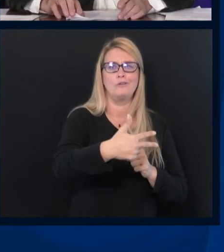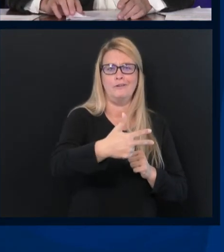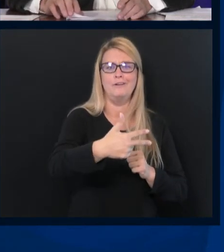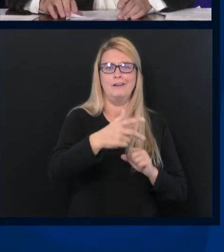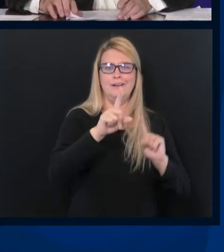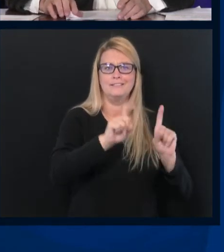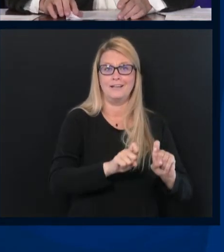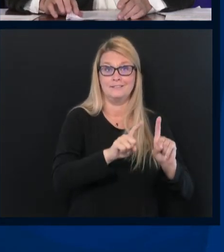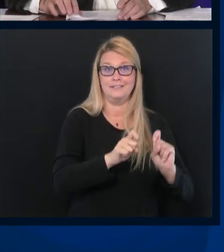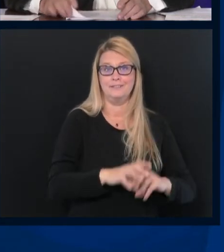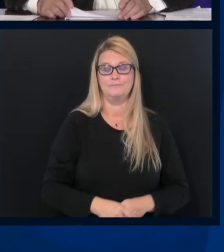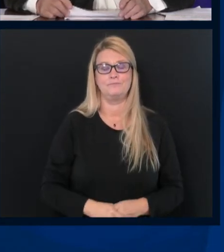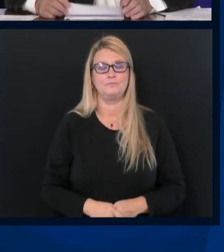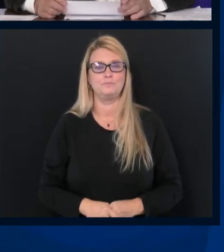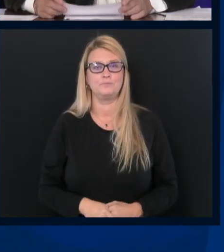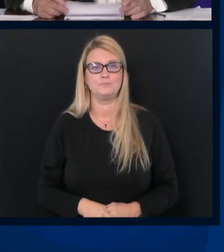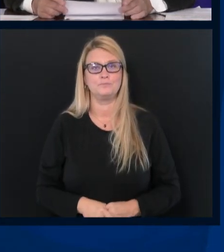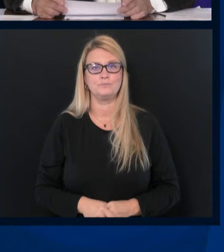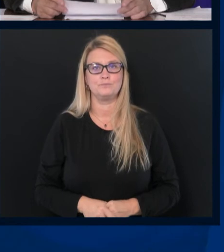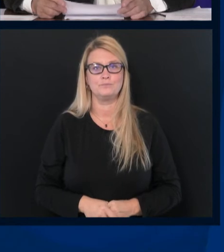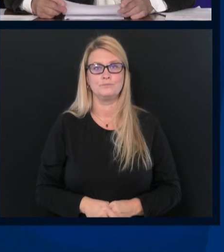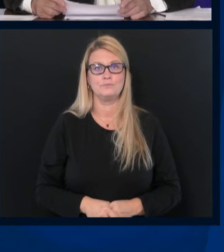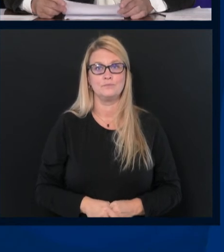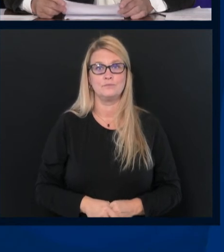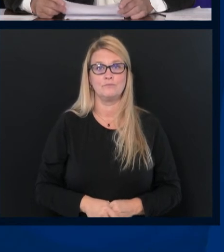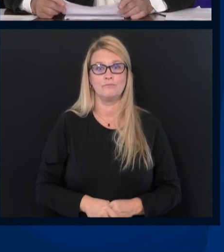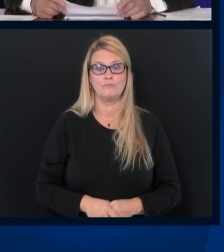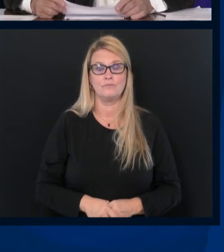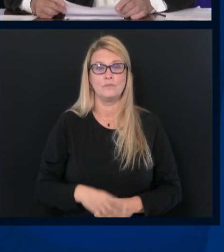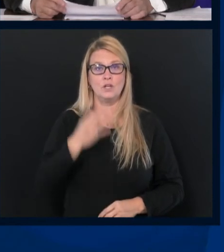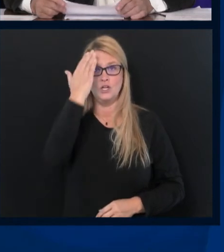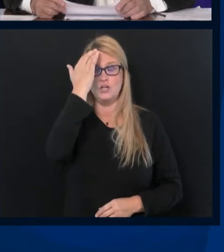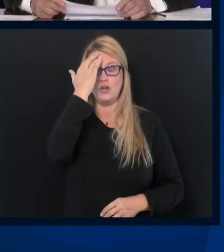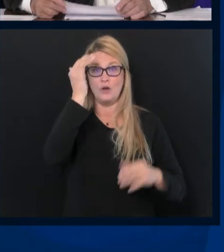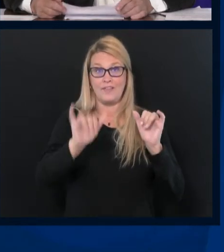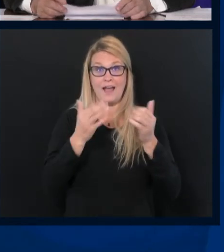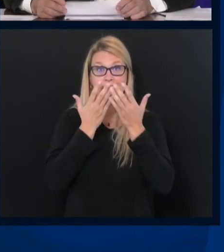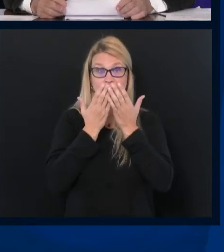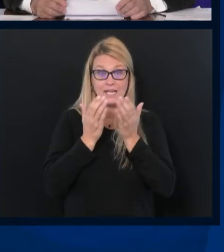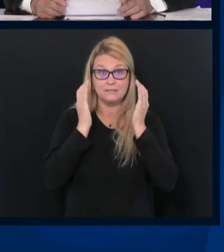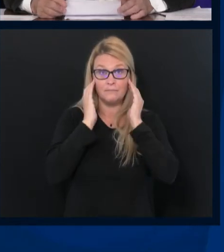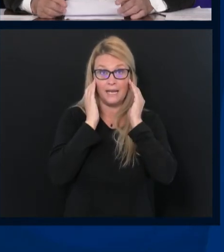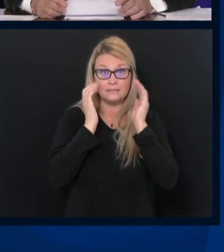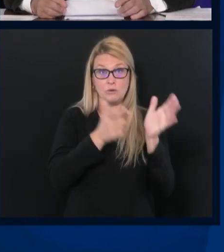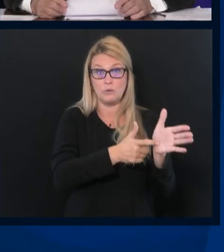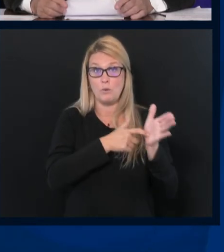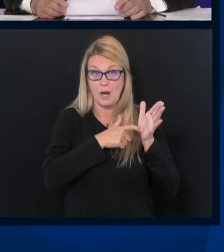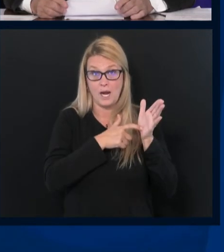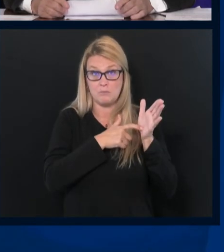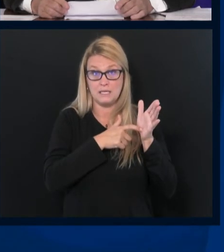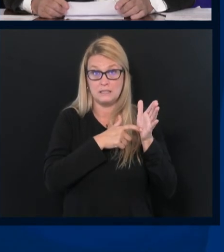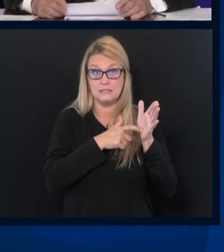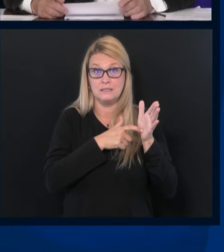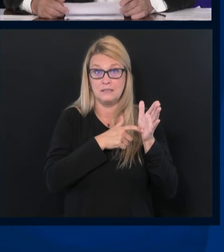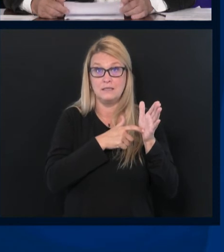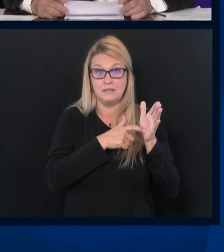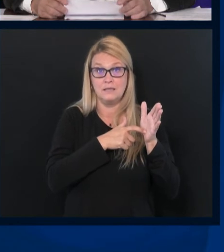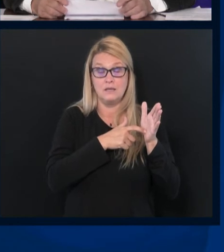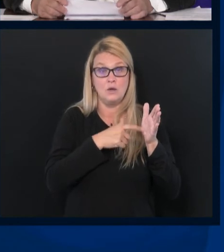stuff. Of the face mask mandatory requirement in going in public buildings,